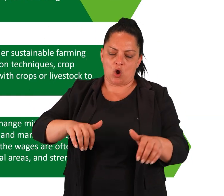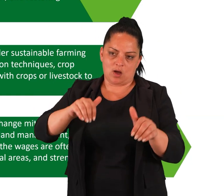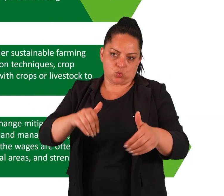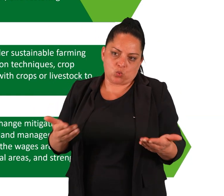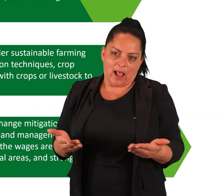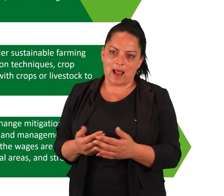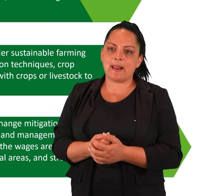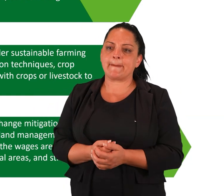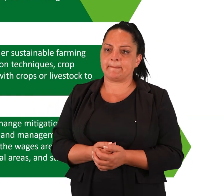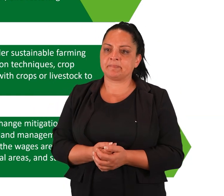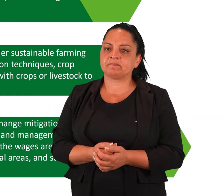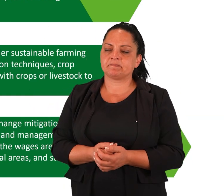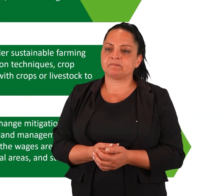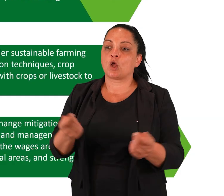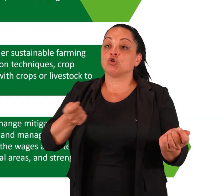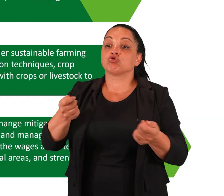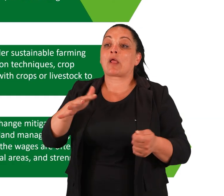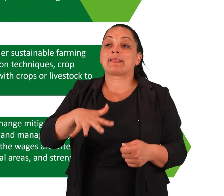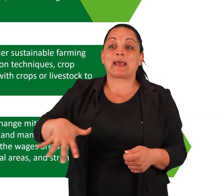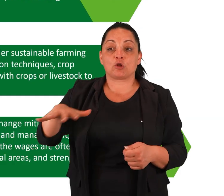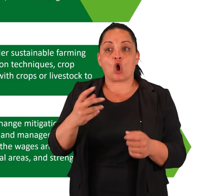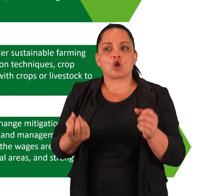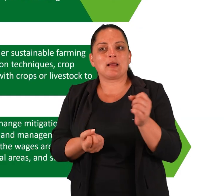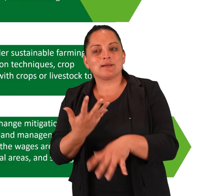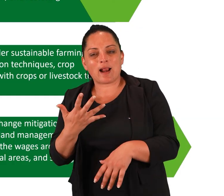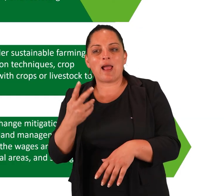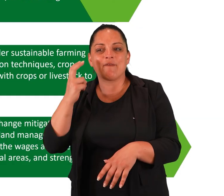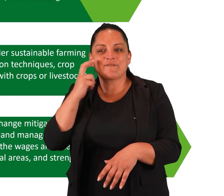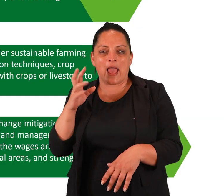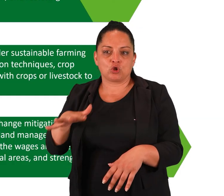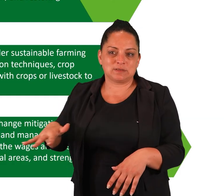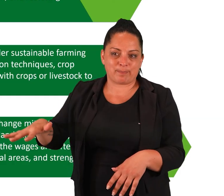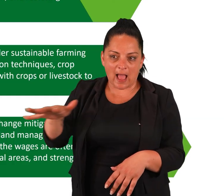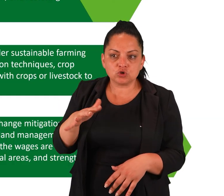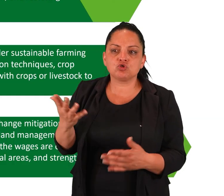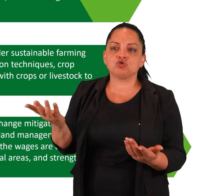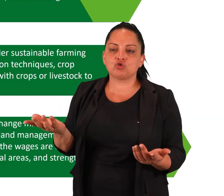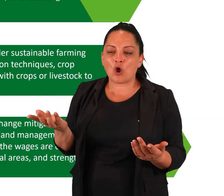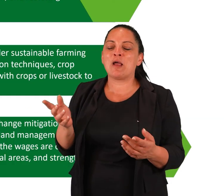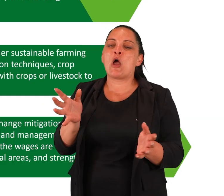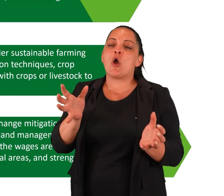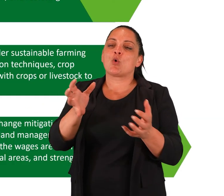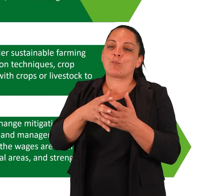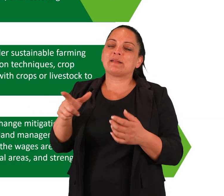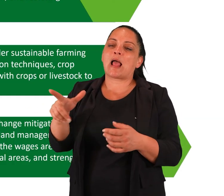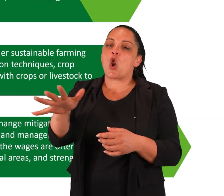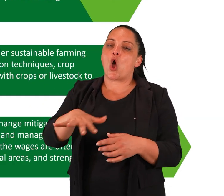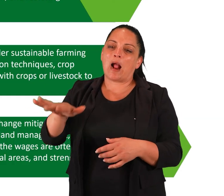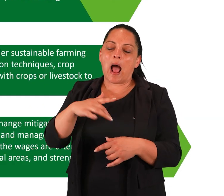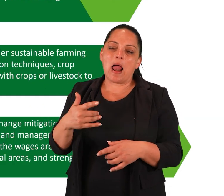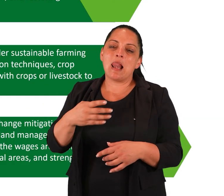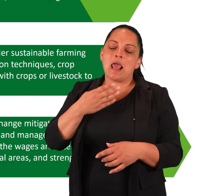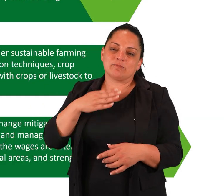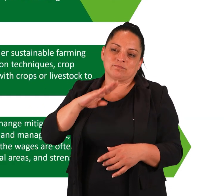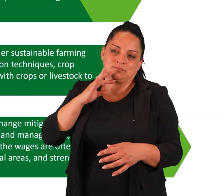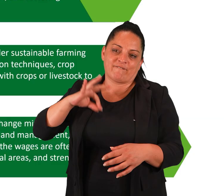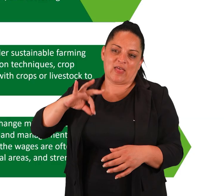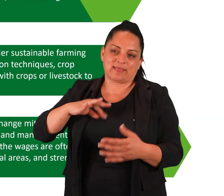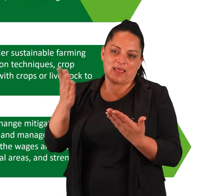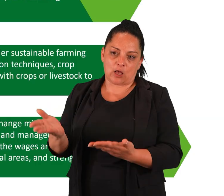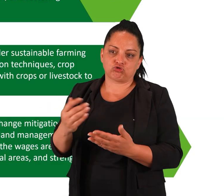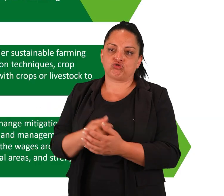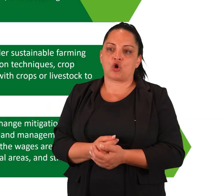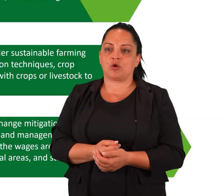improve land management, and the creation of green spaces that benefit local communities.